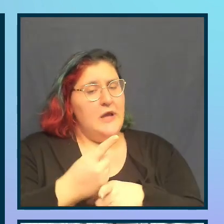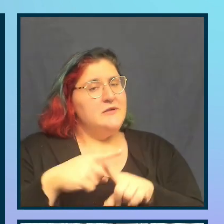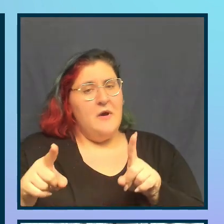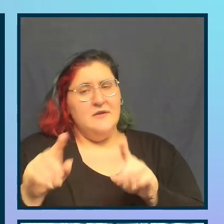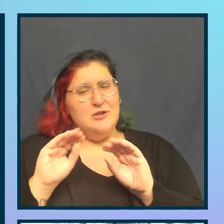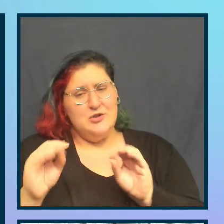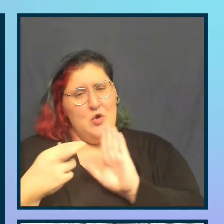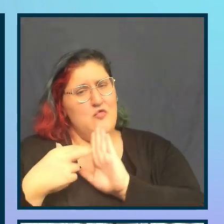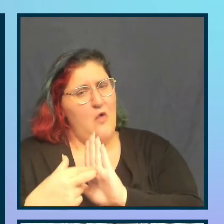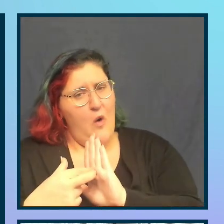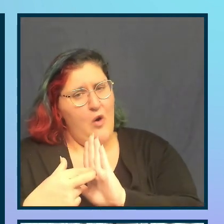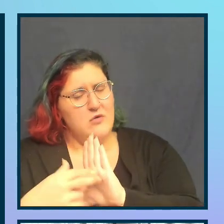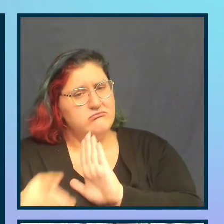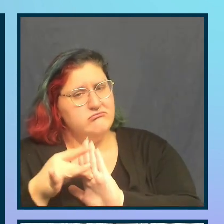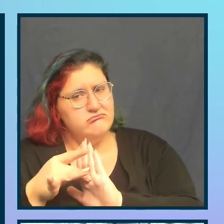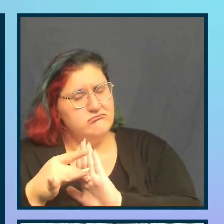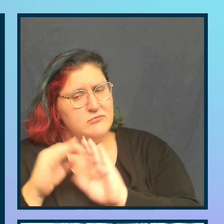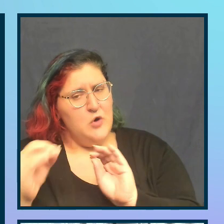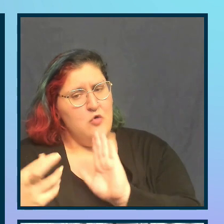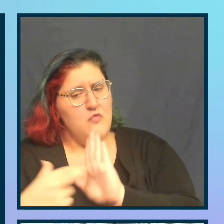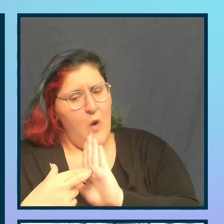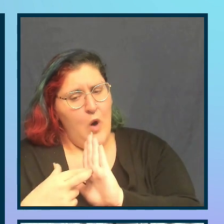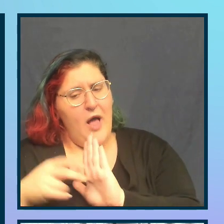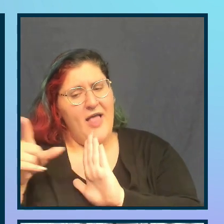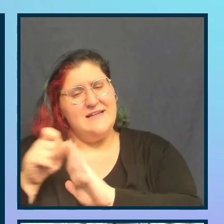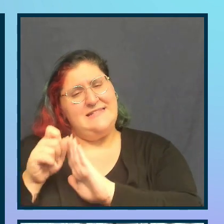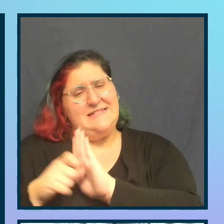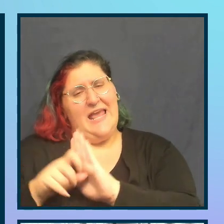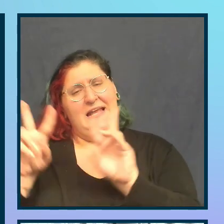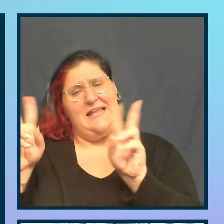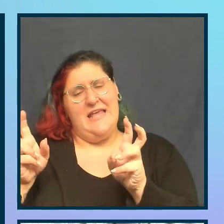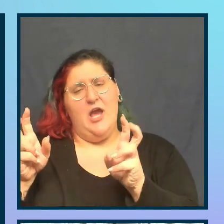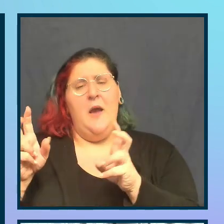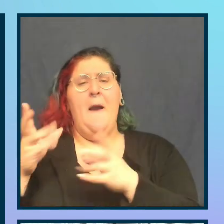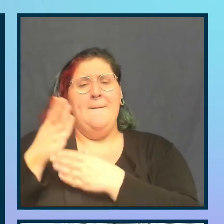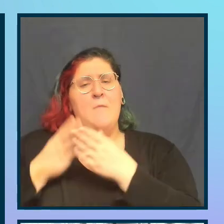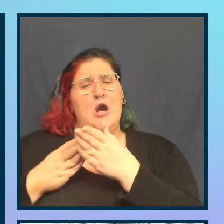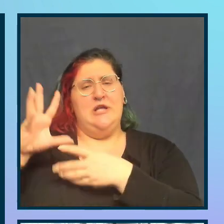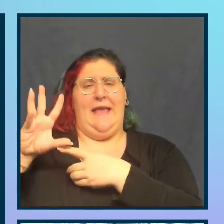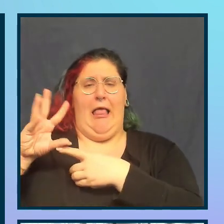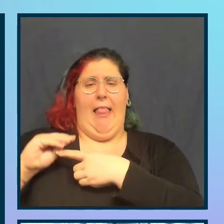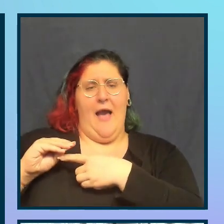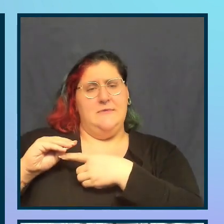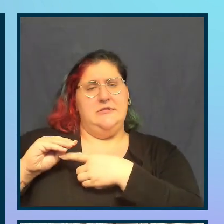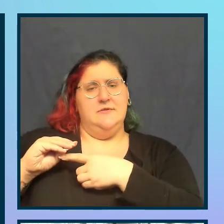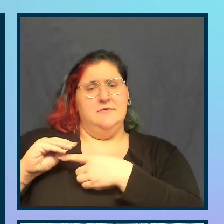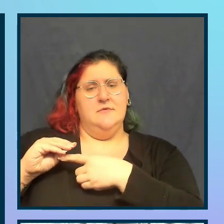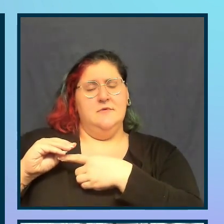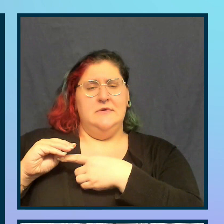accordion expand collapse component, this should probably have some sort of state that's identifying, you know, whether it's currently expanded or